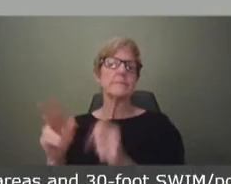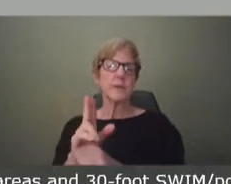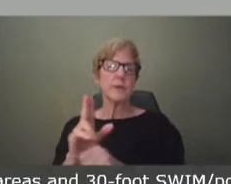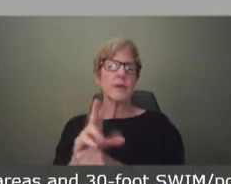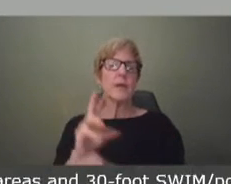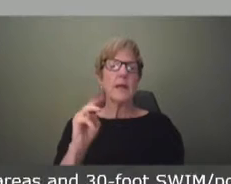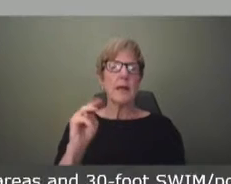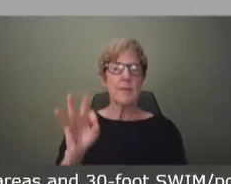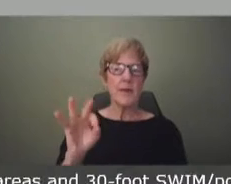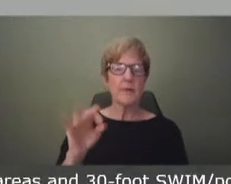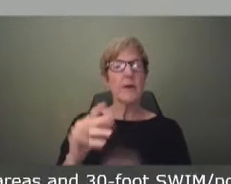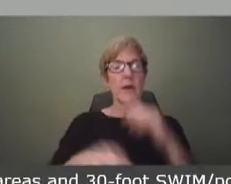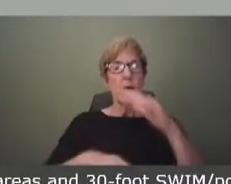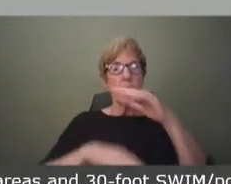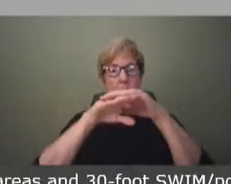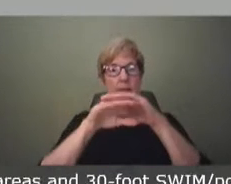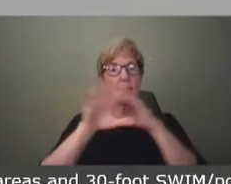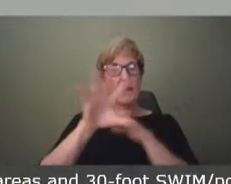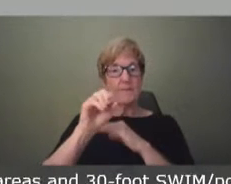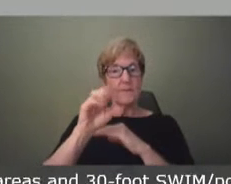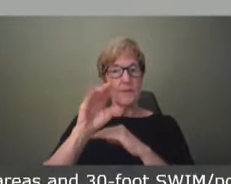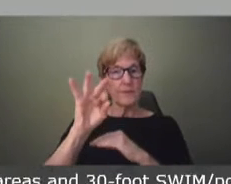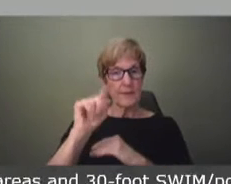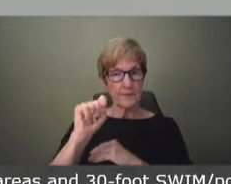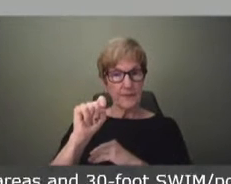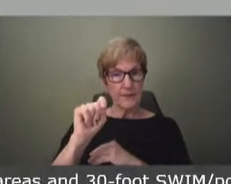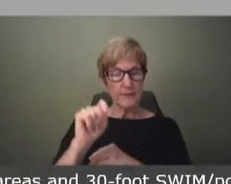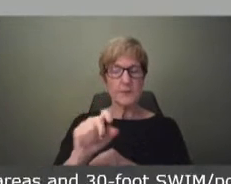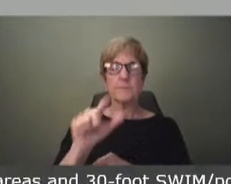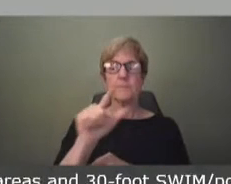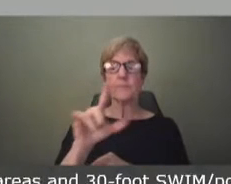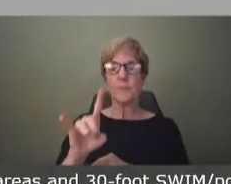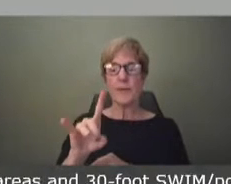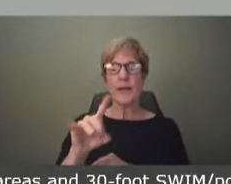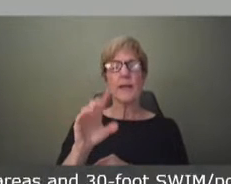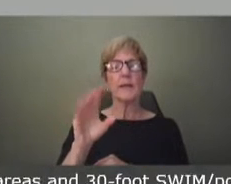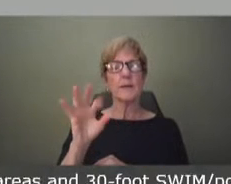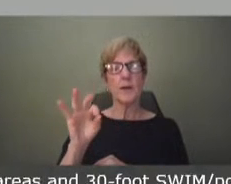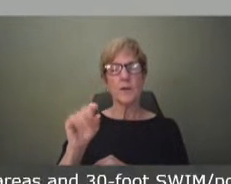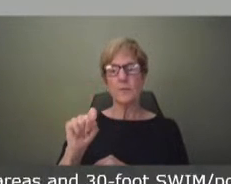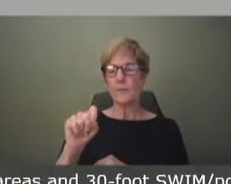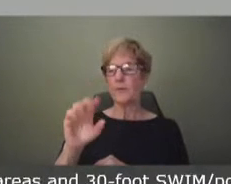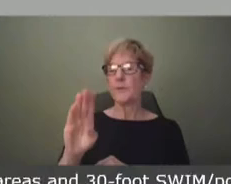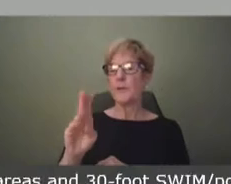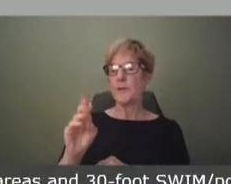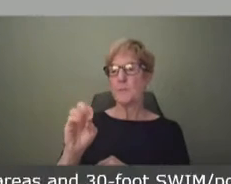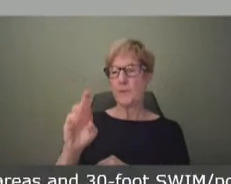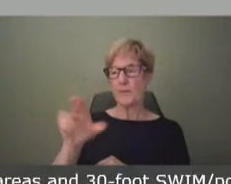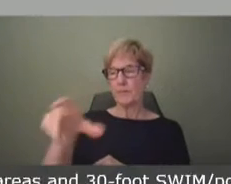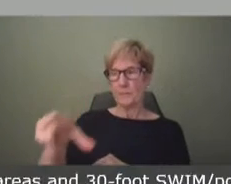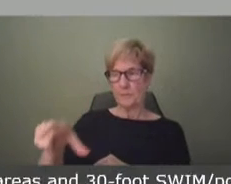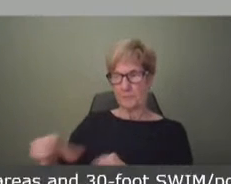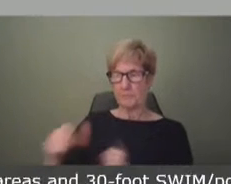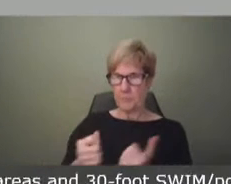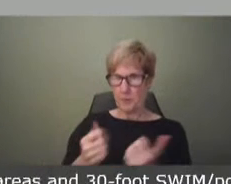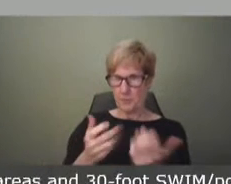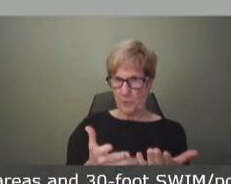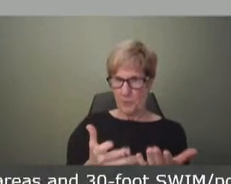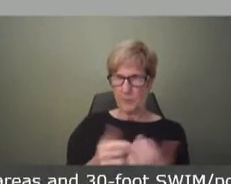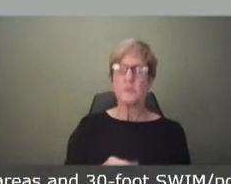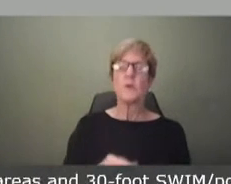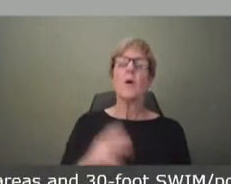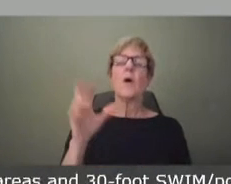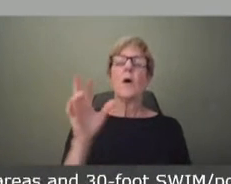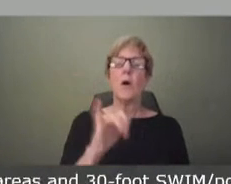building height is limited to 50 ft uh 28 foot classy buffer along the north and east property lines has been proposed uh also illustrates an